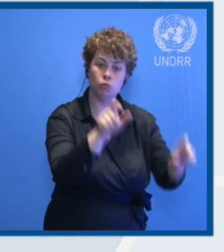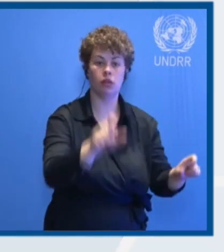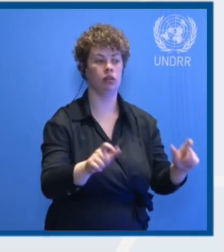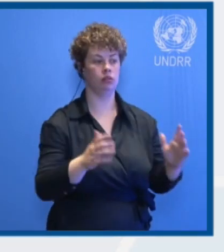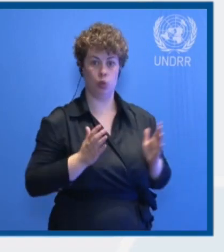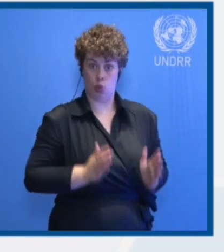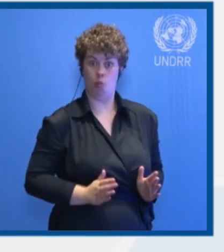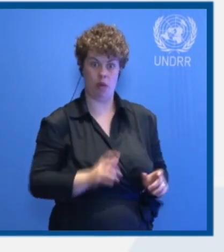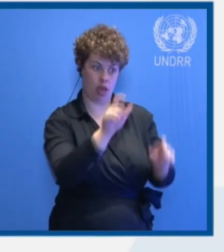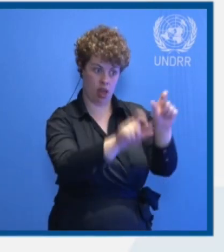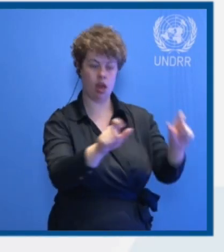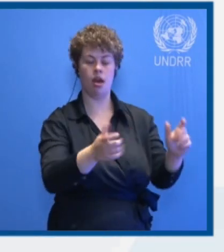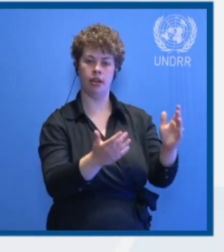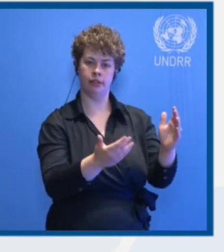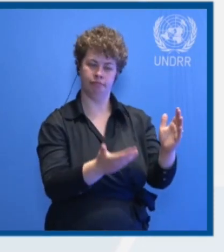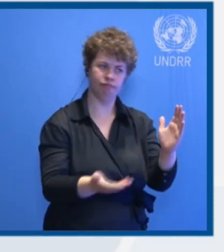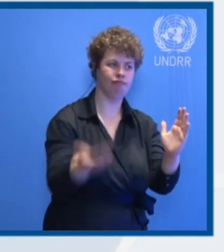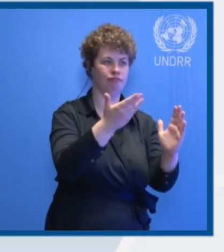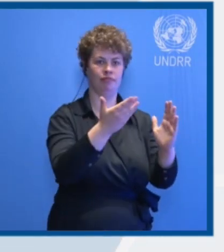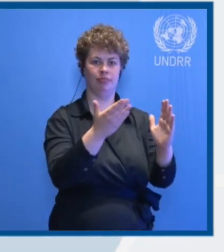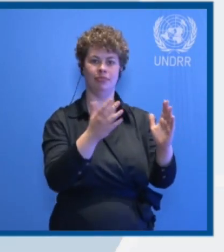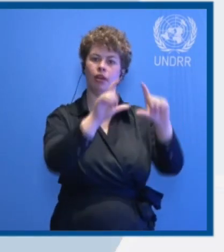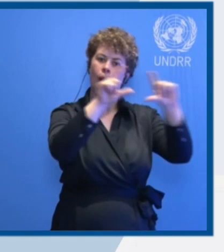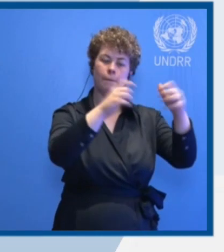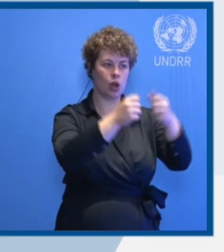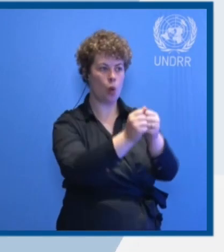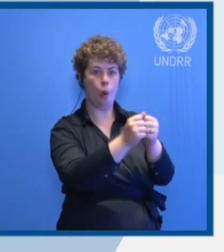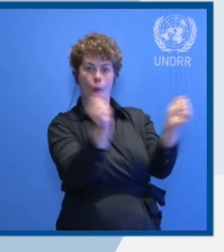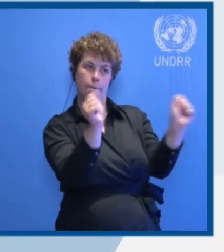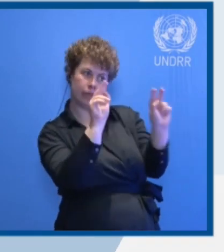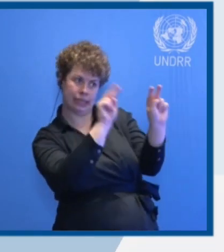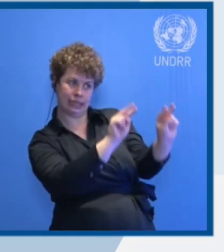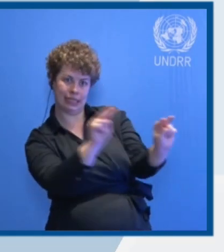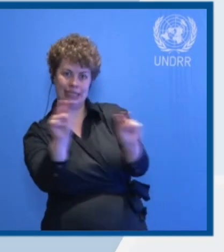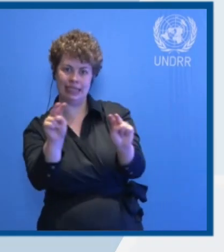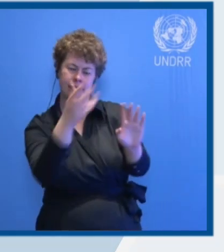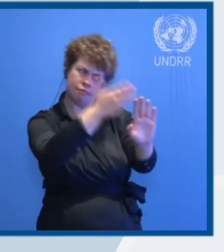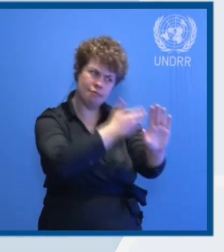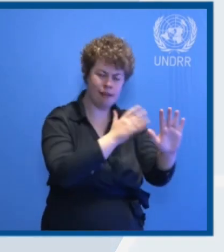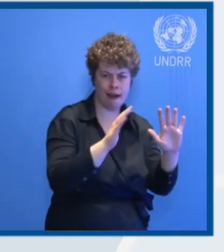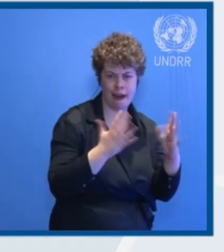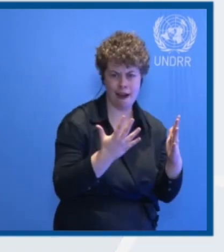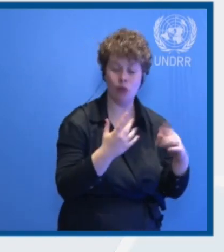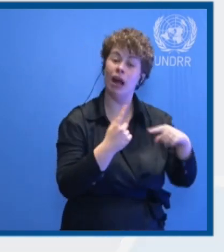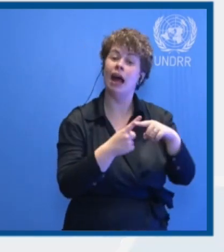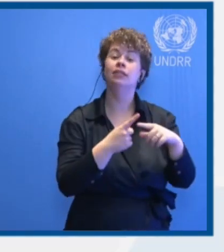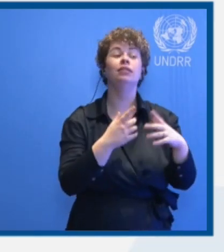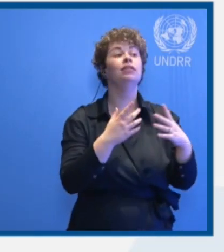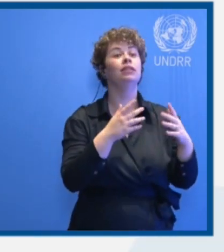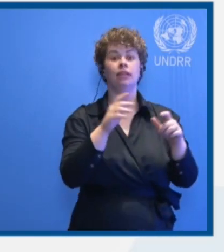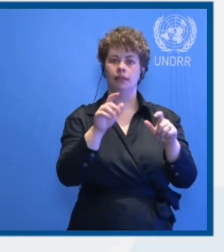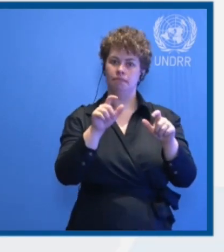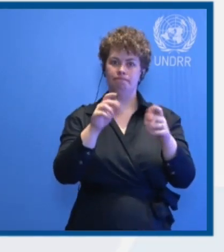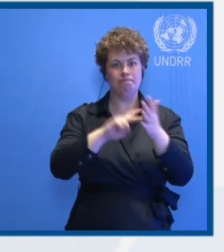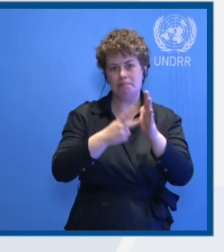transparency, and sustainability, meaningful participation of vulnerable and historically marginalized groups, and positive contributions to biodiversity